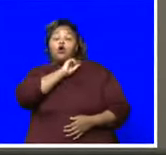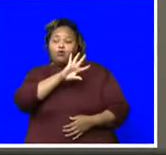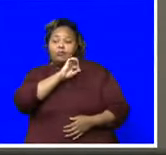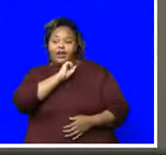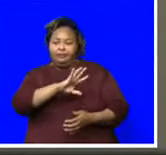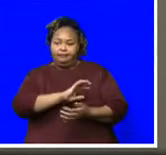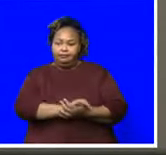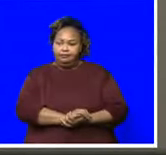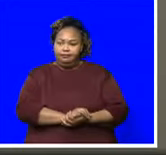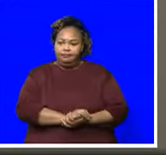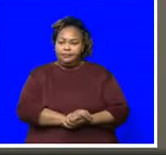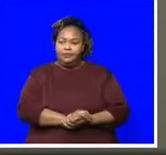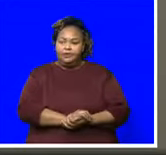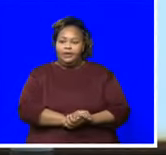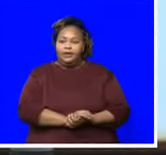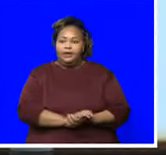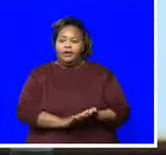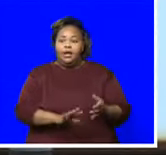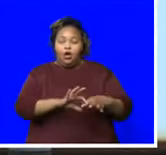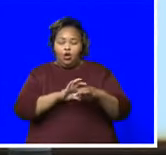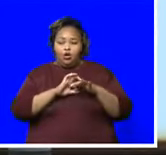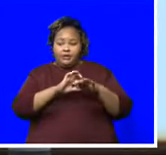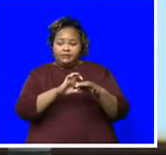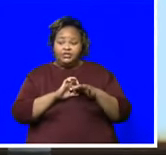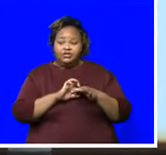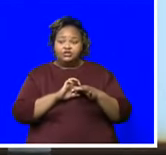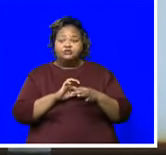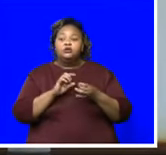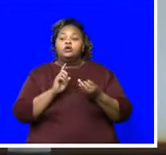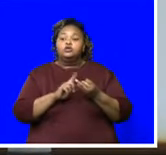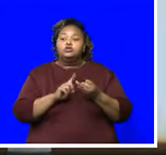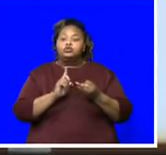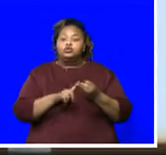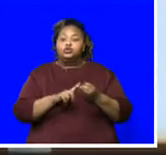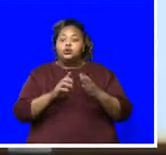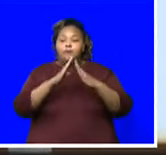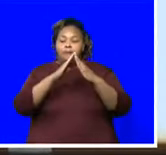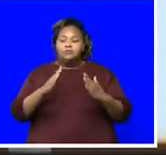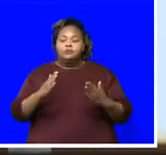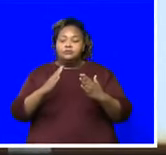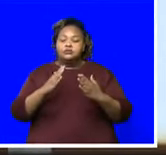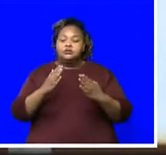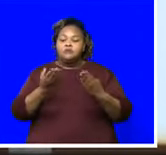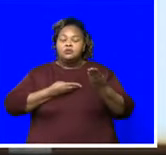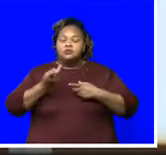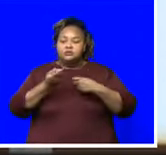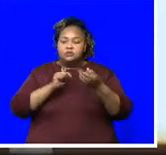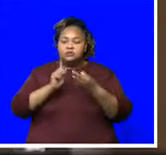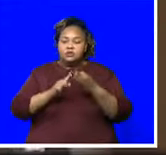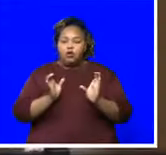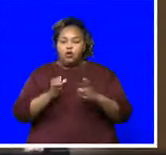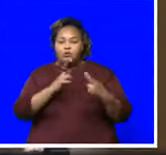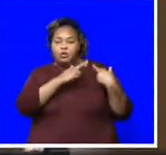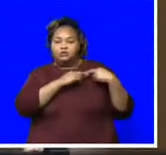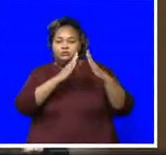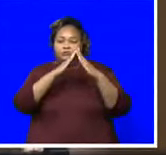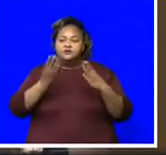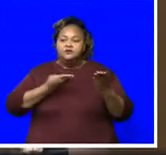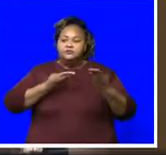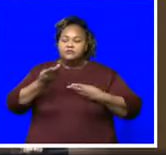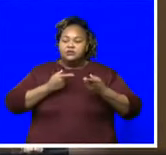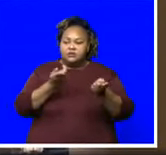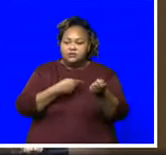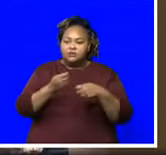beyihlangene nelitiko letemabhizinisi nekuthengiselana kanye nelikomiti lelibuke kusebenta kwaleli tiko endlini yabayesikhulu kubuka lo